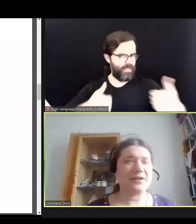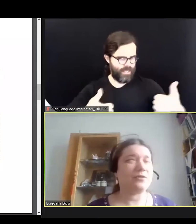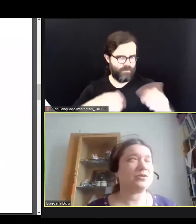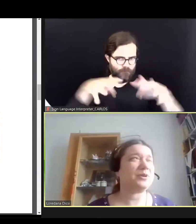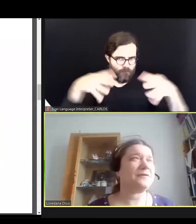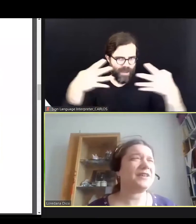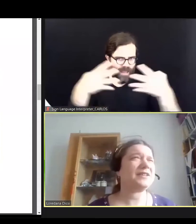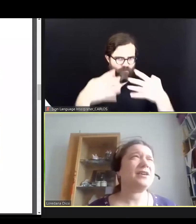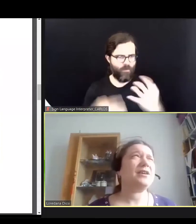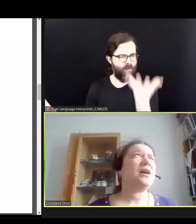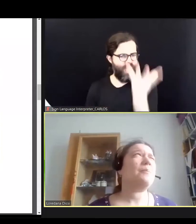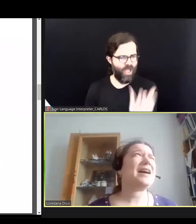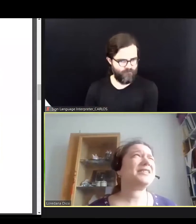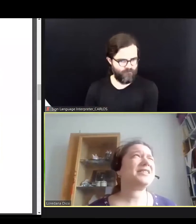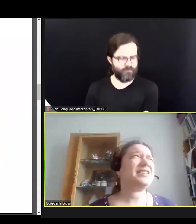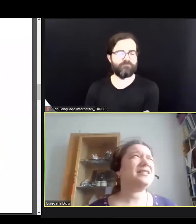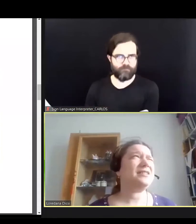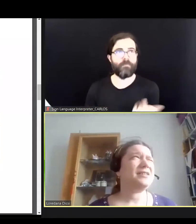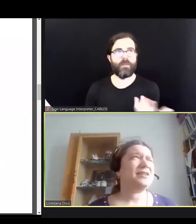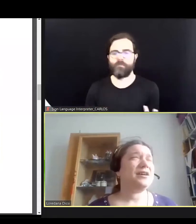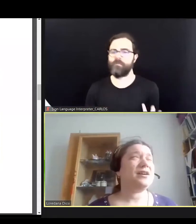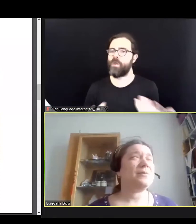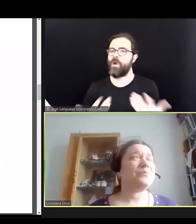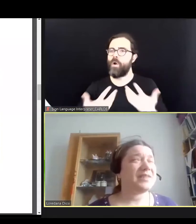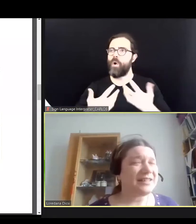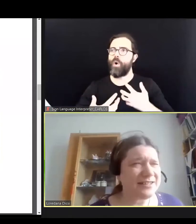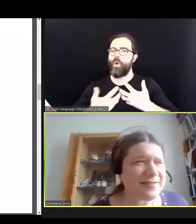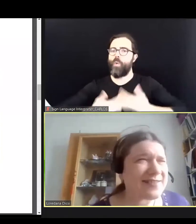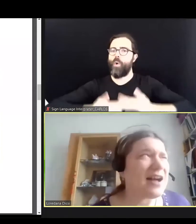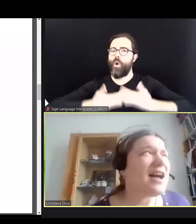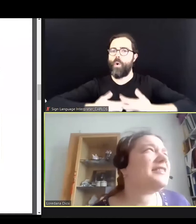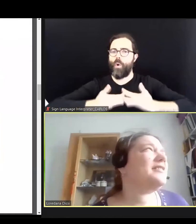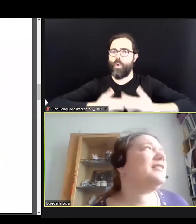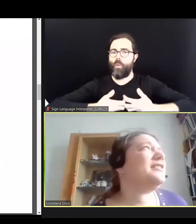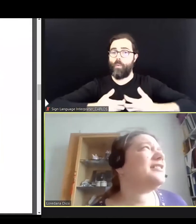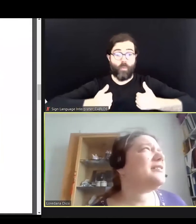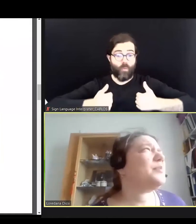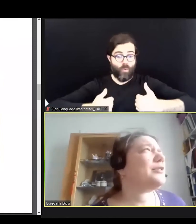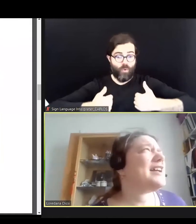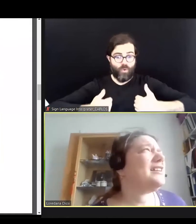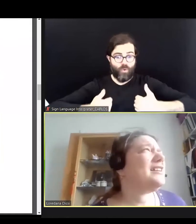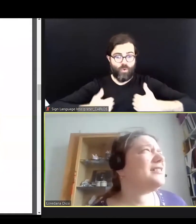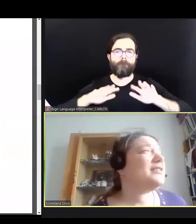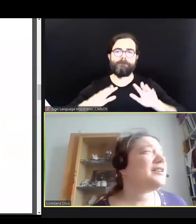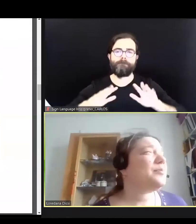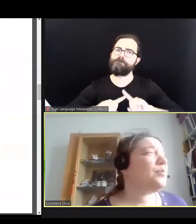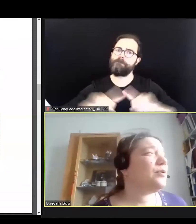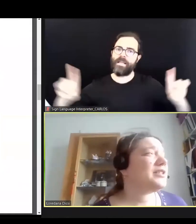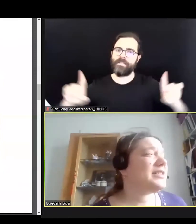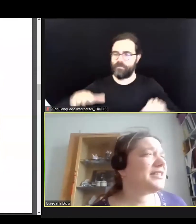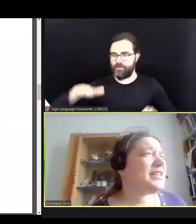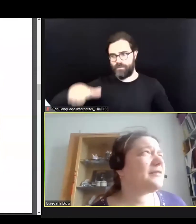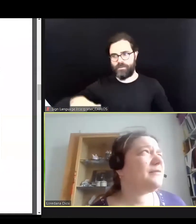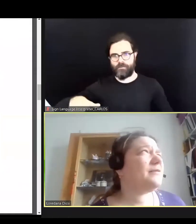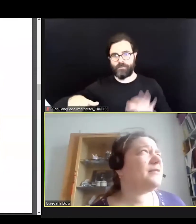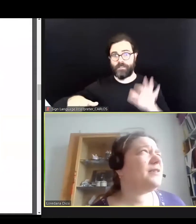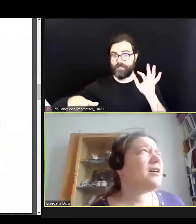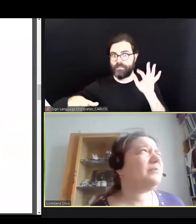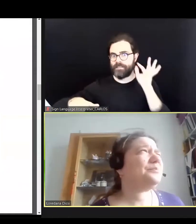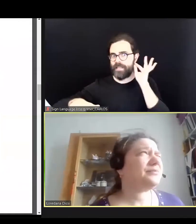I don't know. So this have to be taken into account, because it was, we received quite